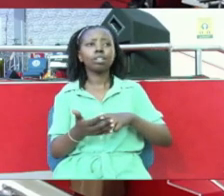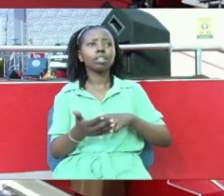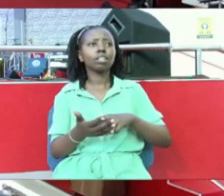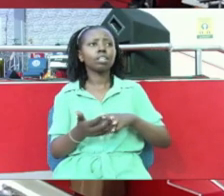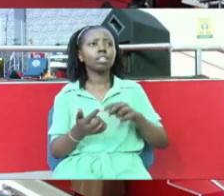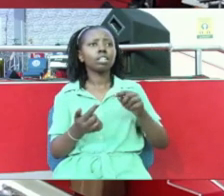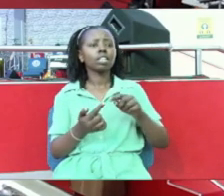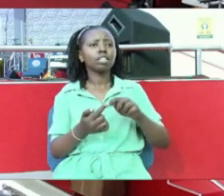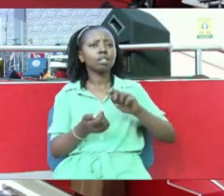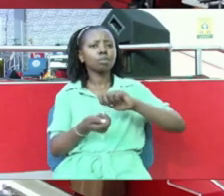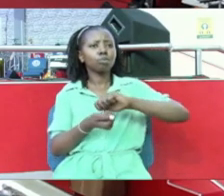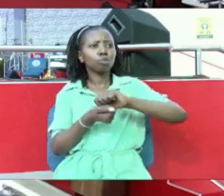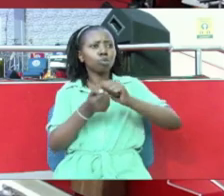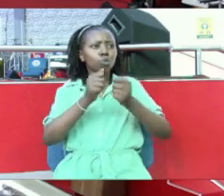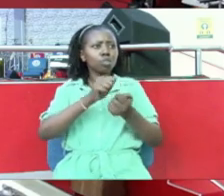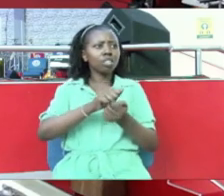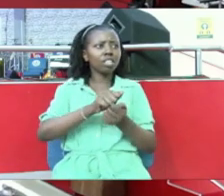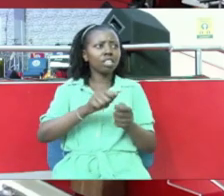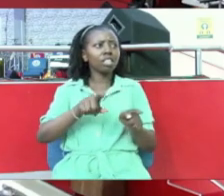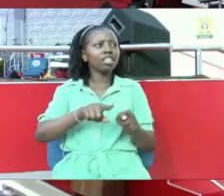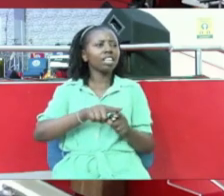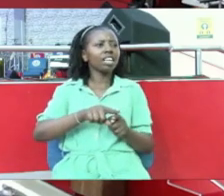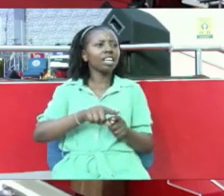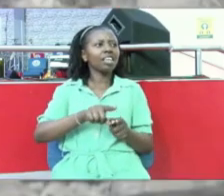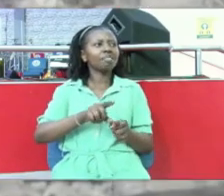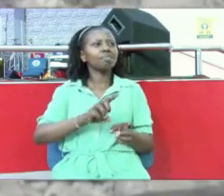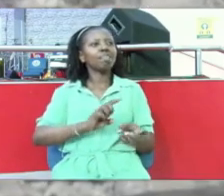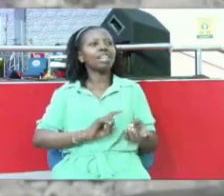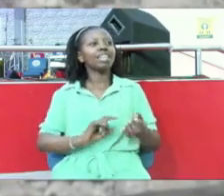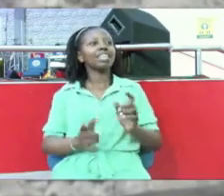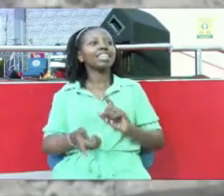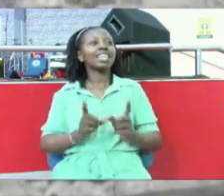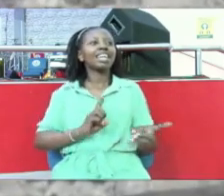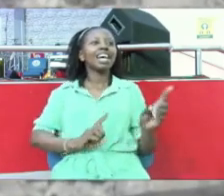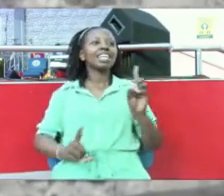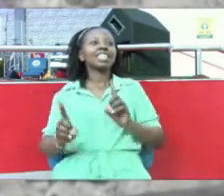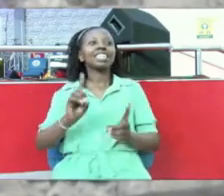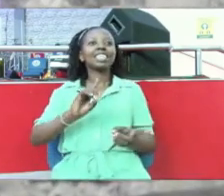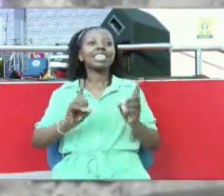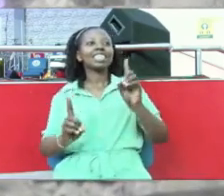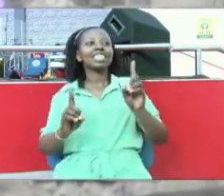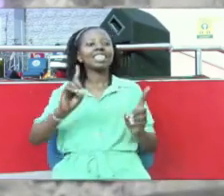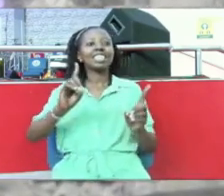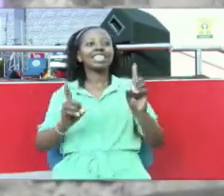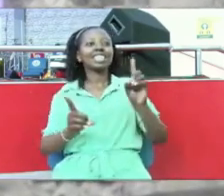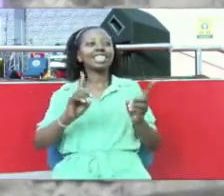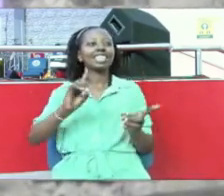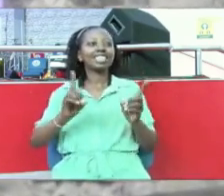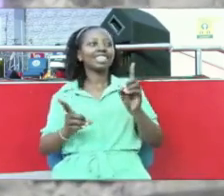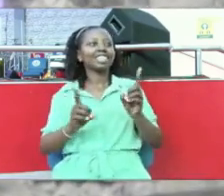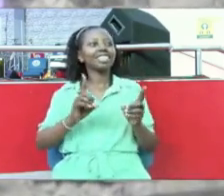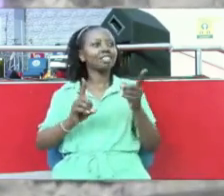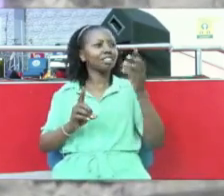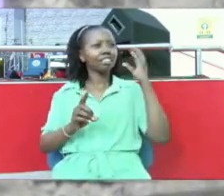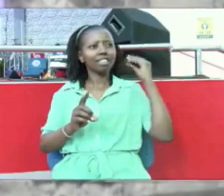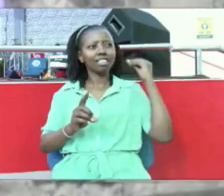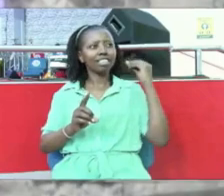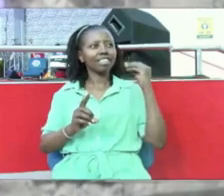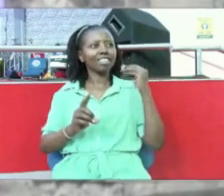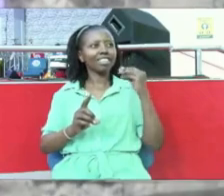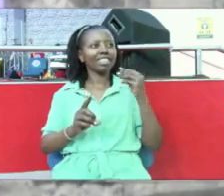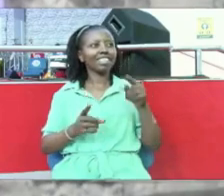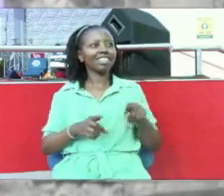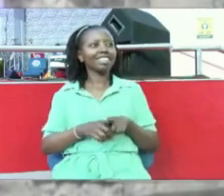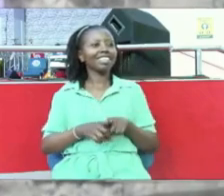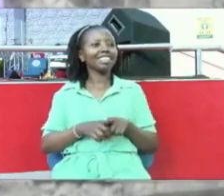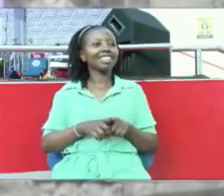and dance, ya kwamba tutaweza kufanya dance. Yes. Na kucheza. To twist and dance.